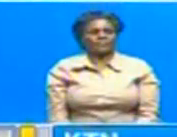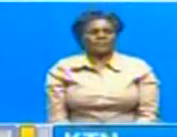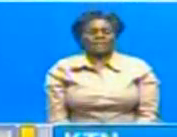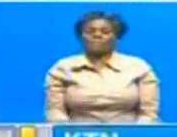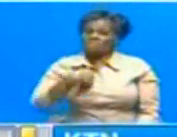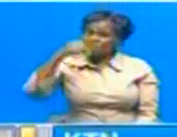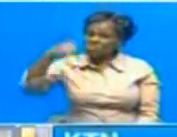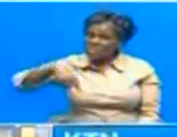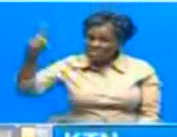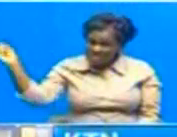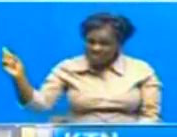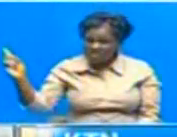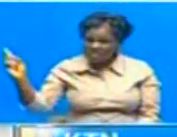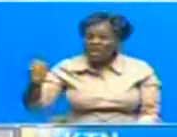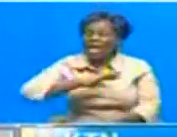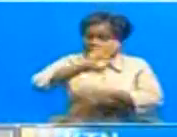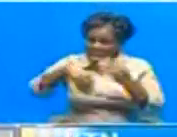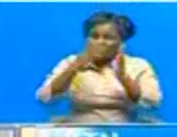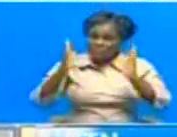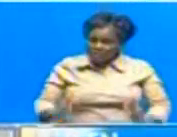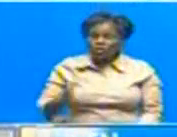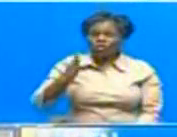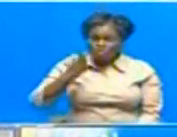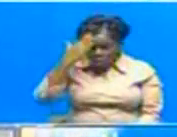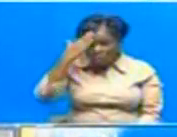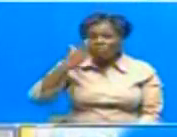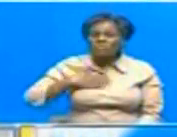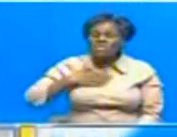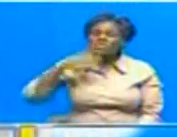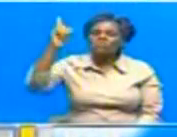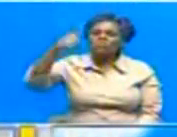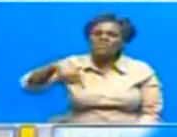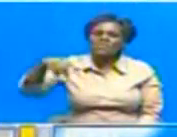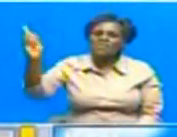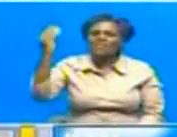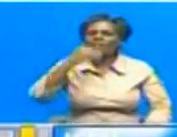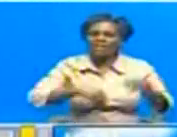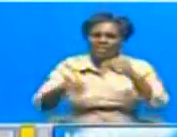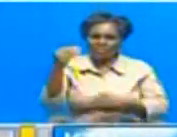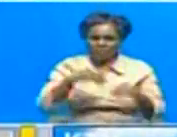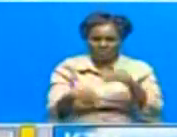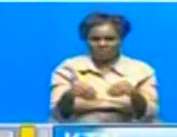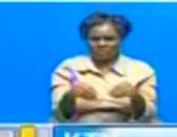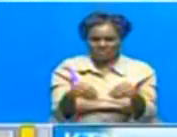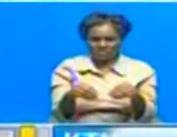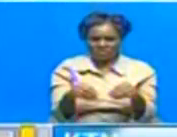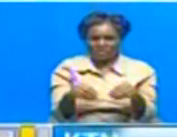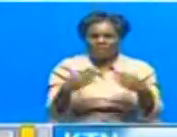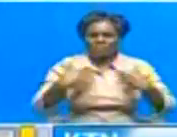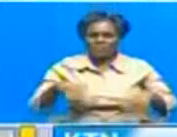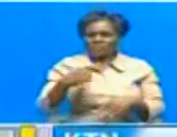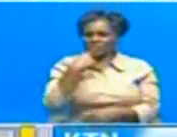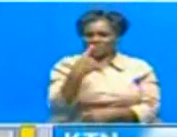beat him. And everybody in this country knows that I won the elections. Okay? Yeah. And the people are